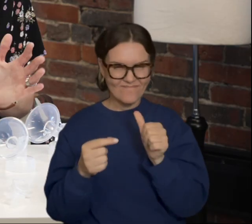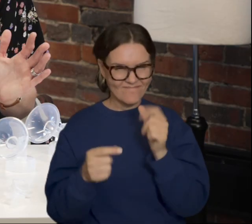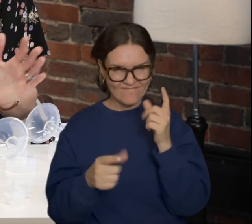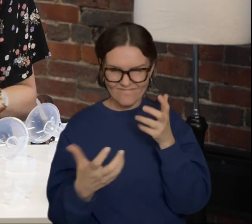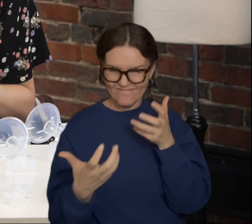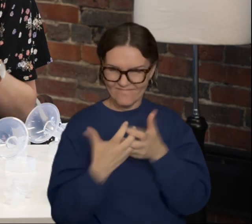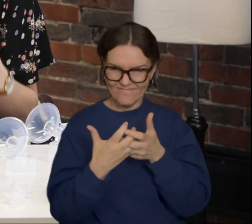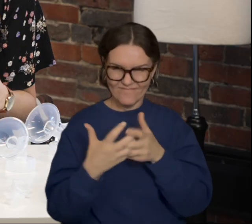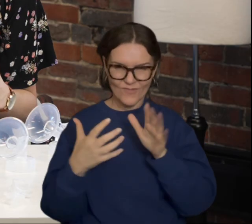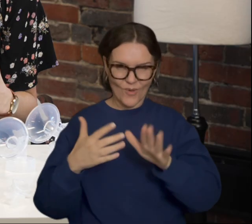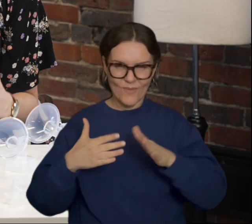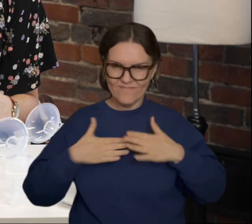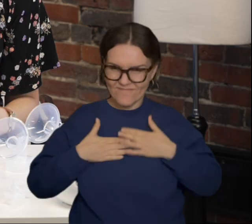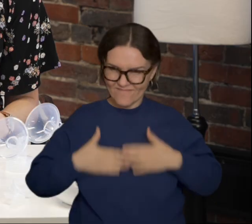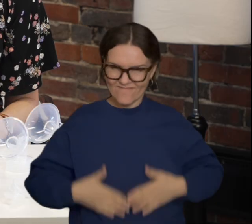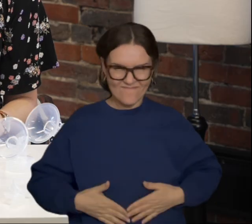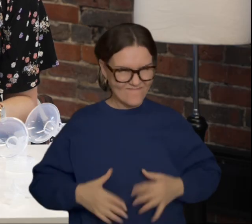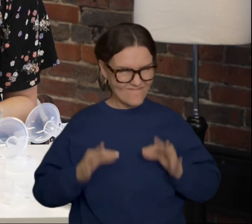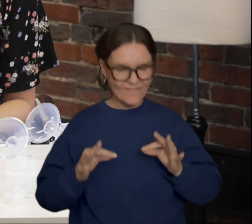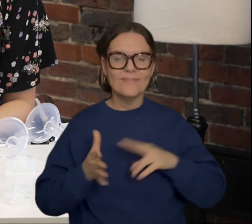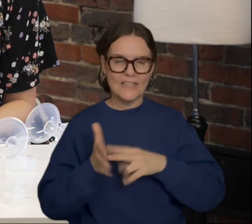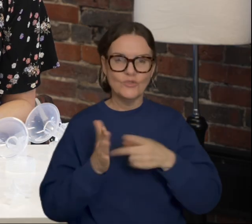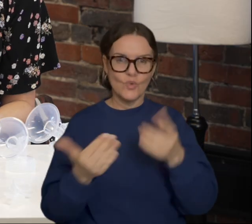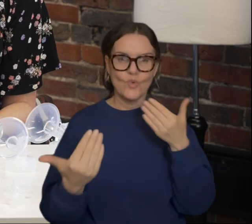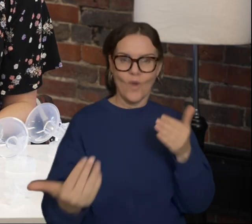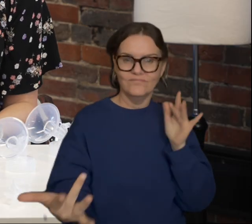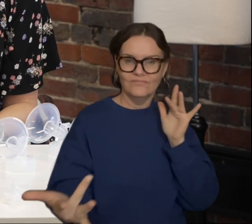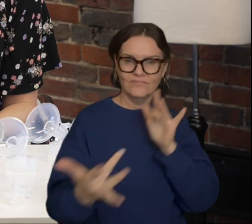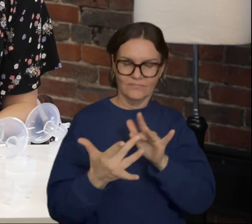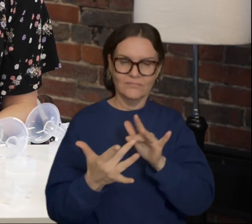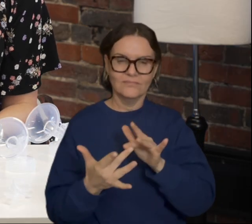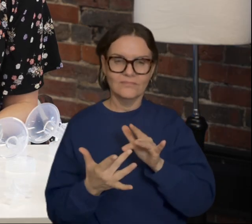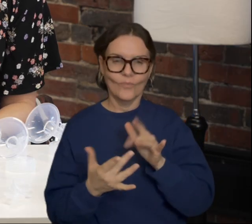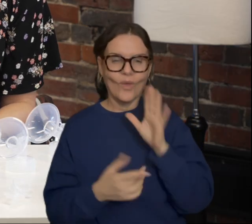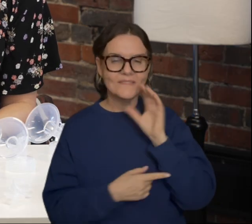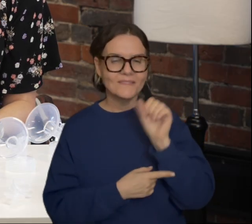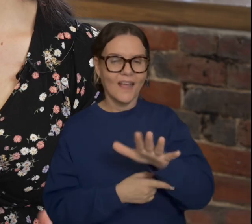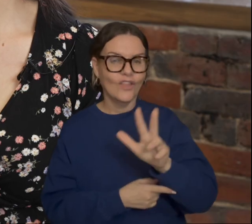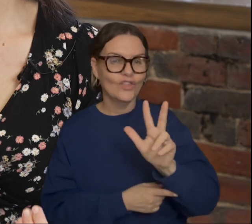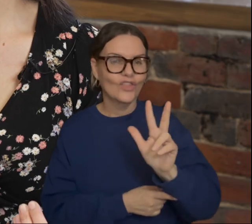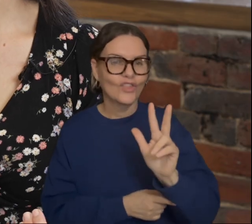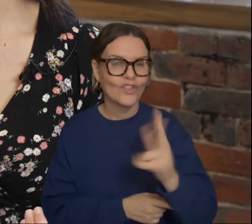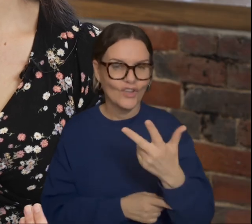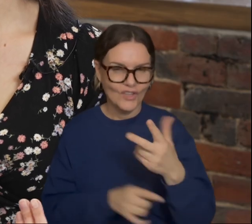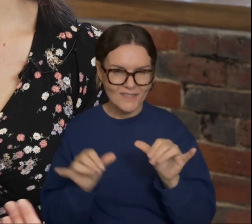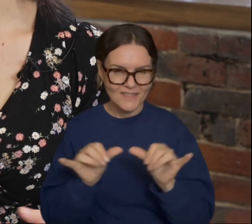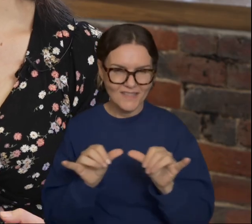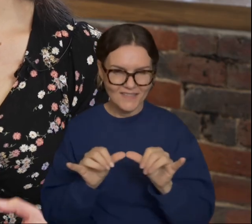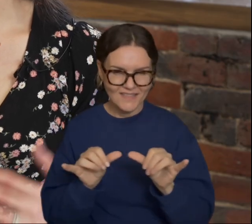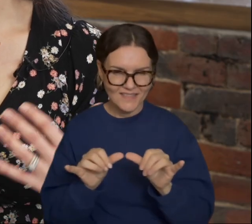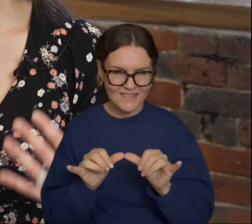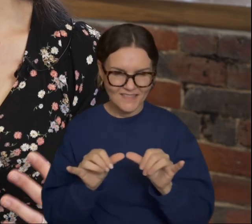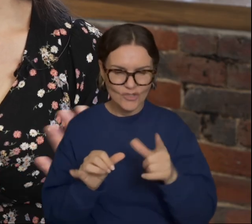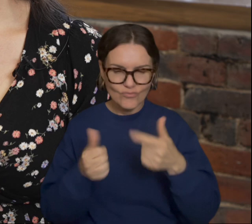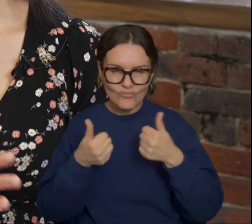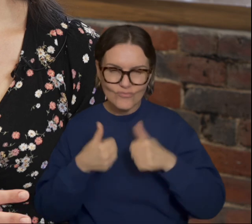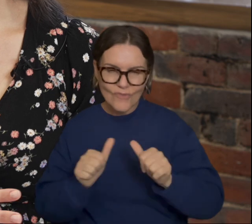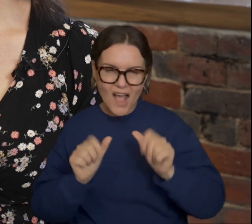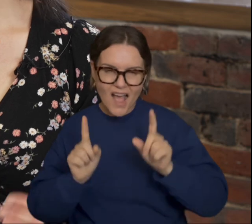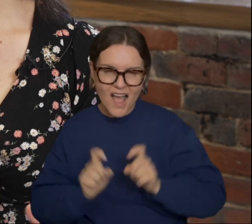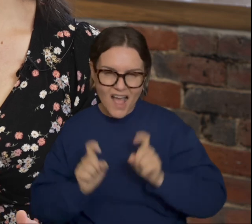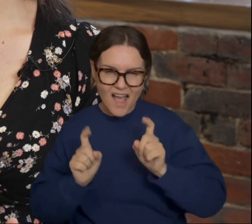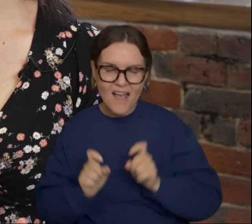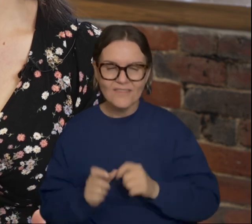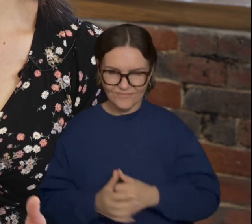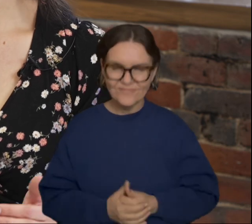don't work for you, if they don't fit your body correctly, you can actually reach out to them right on their website. So if you need a different size that wasn't in the